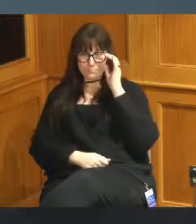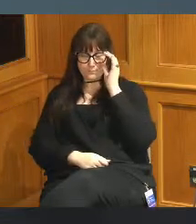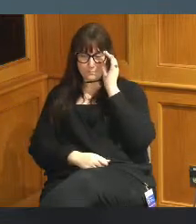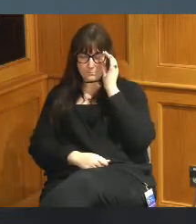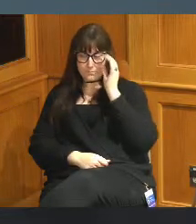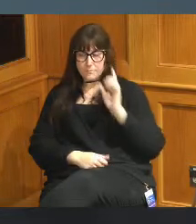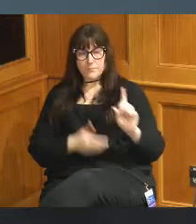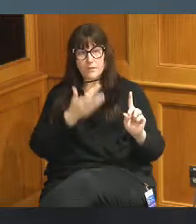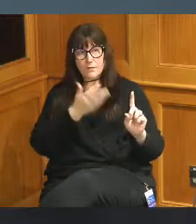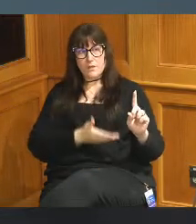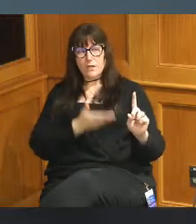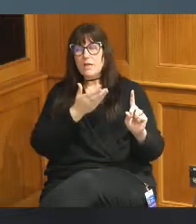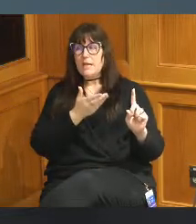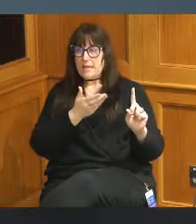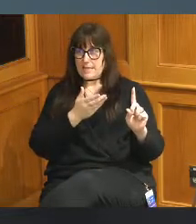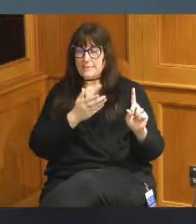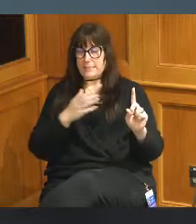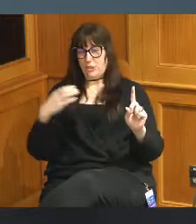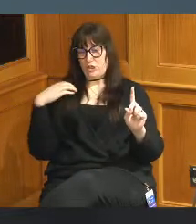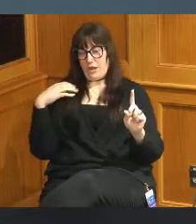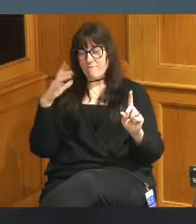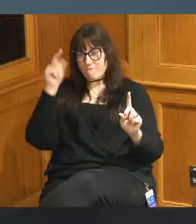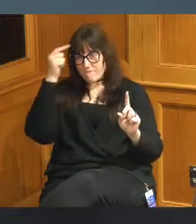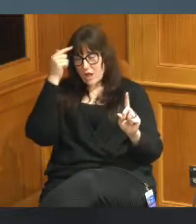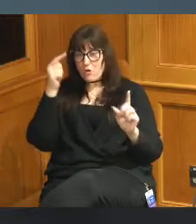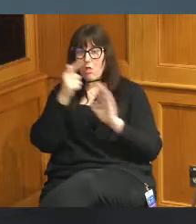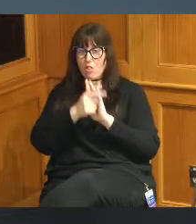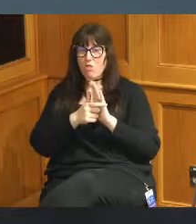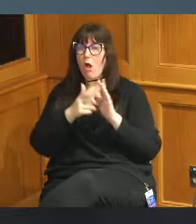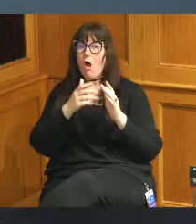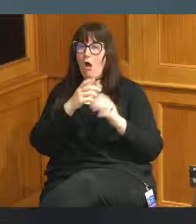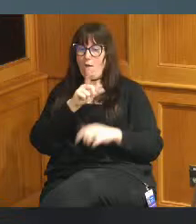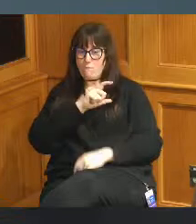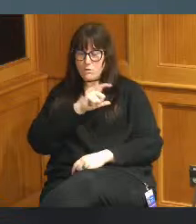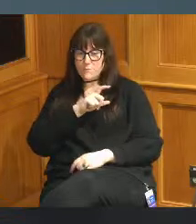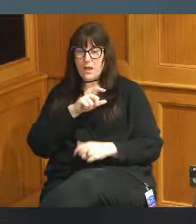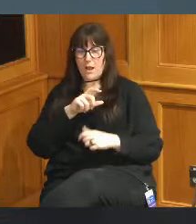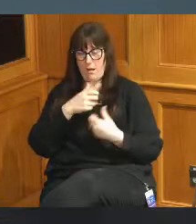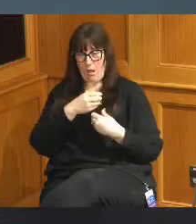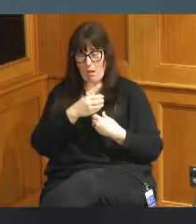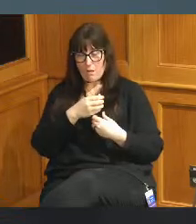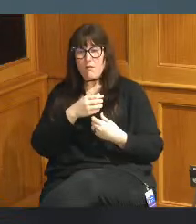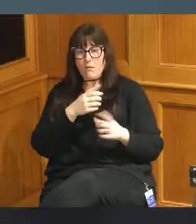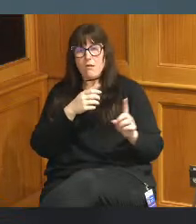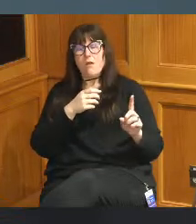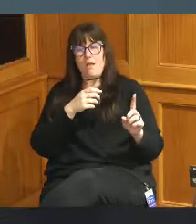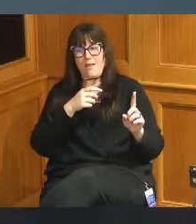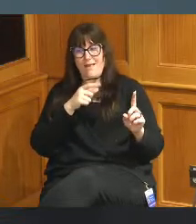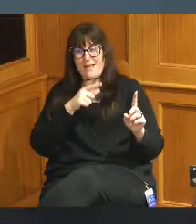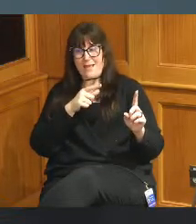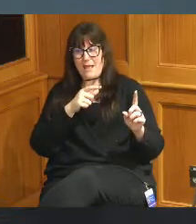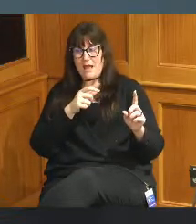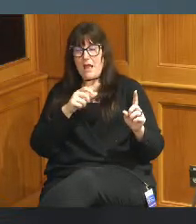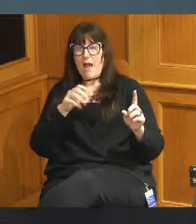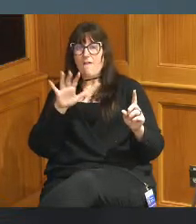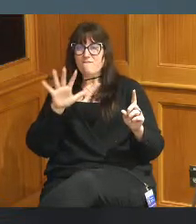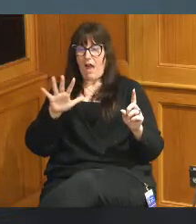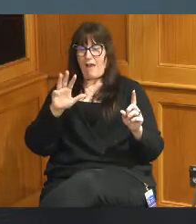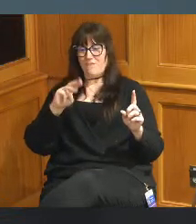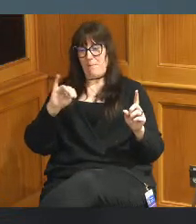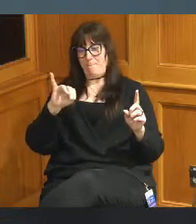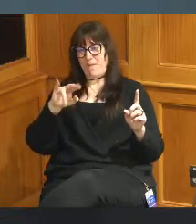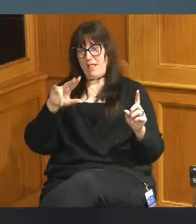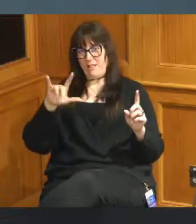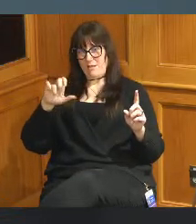He is the Chief Federal Law Enforcement Officer for the Southern District of Ohio, serving more than 5 million